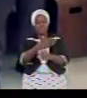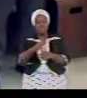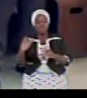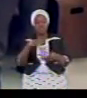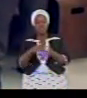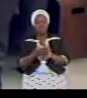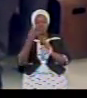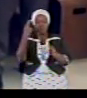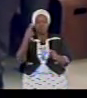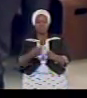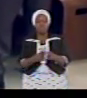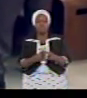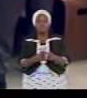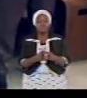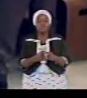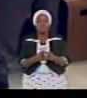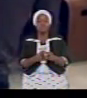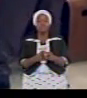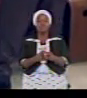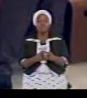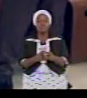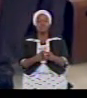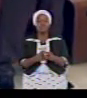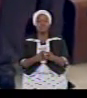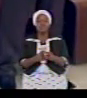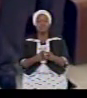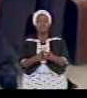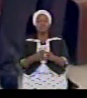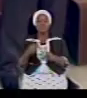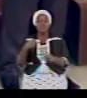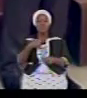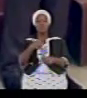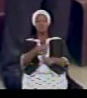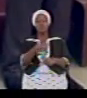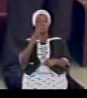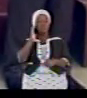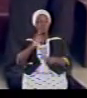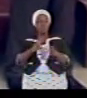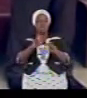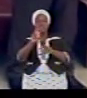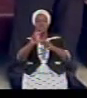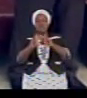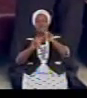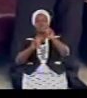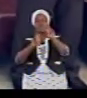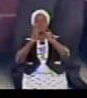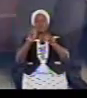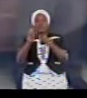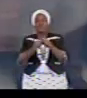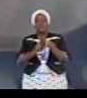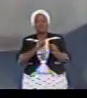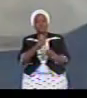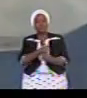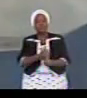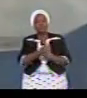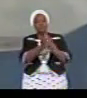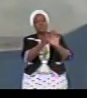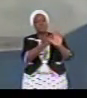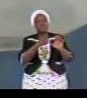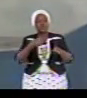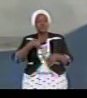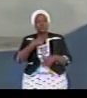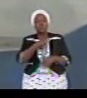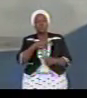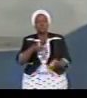name. We'll climb every mountain. We'll jump every